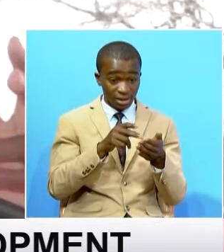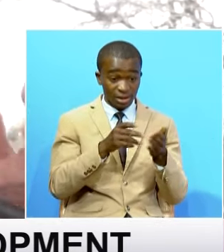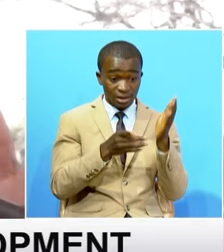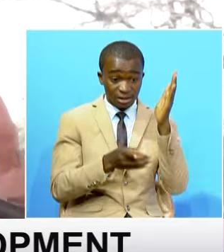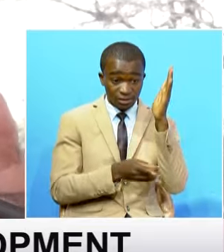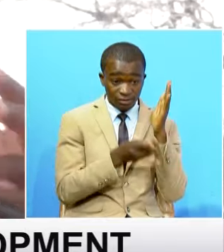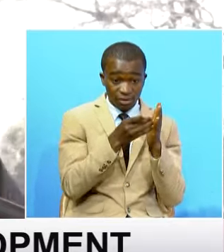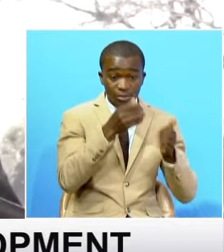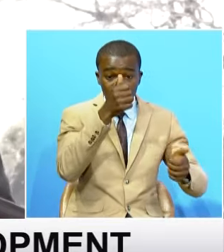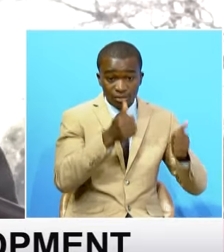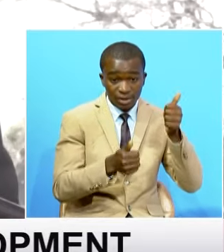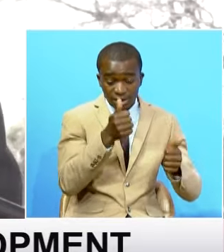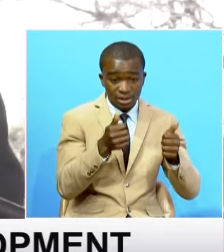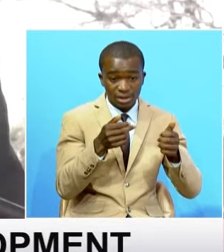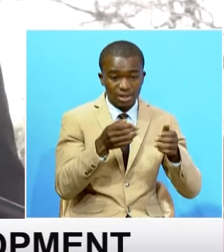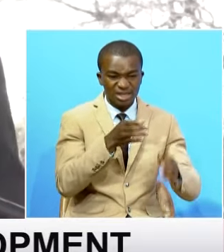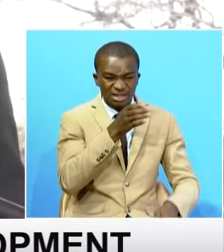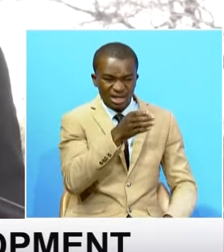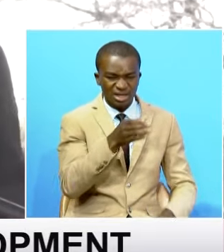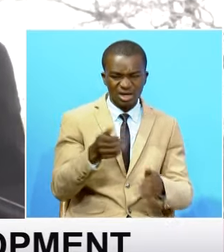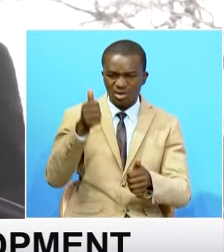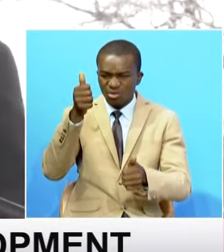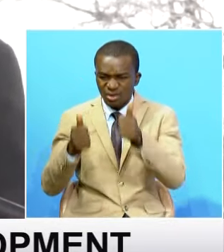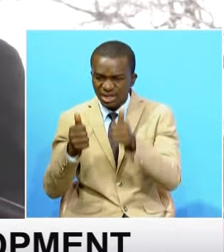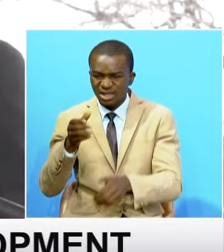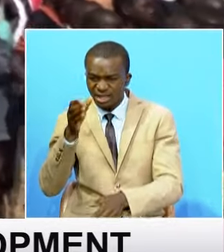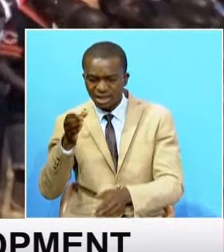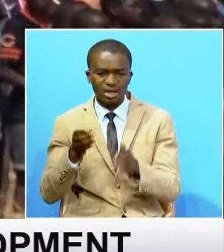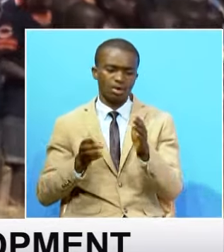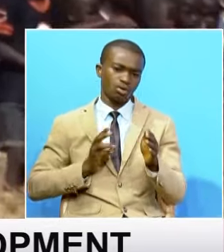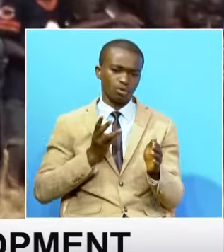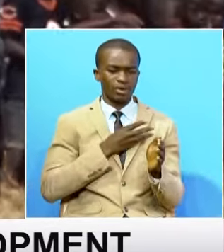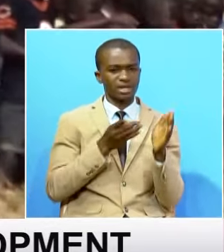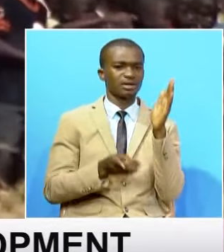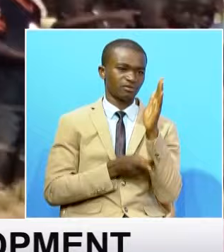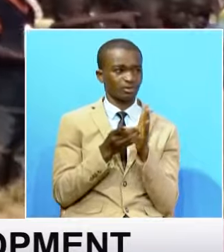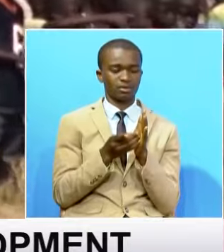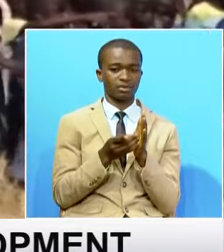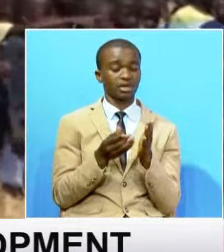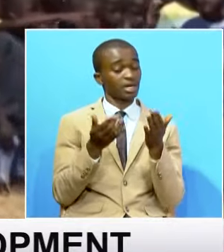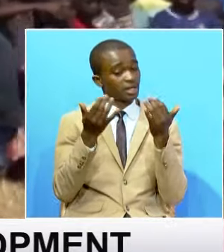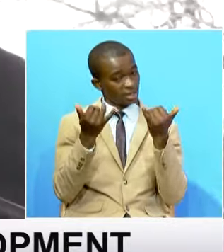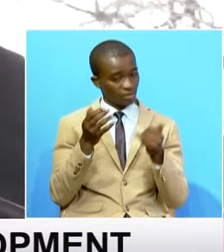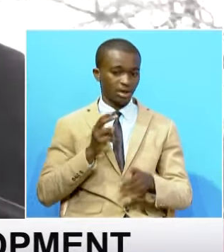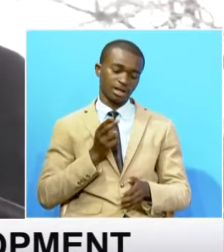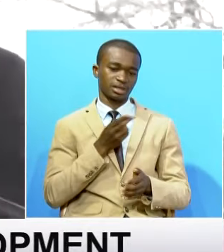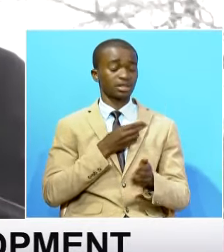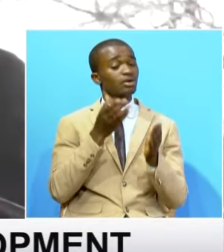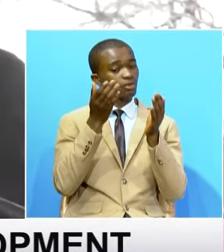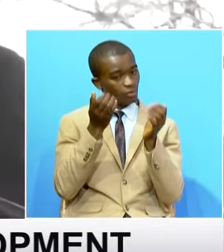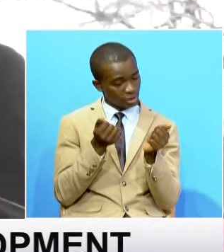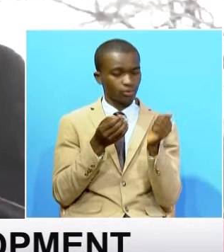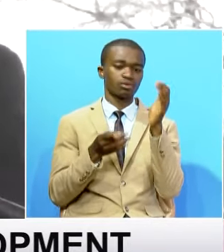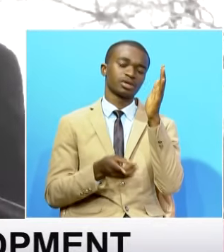a rich place. This president of yours, this body of yours, will make sure that we change this country for the better.